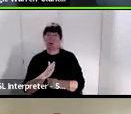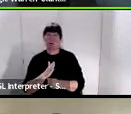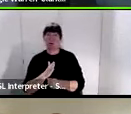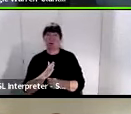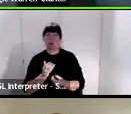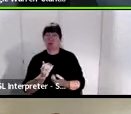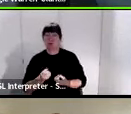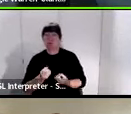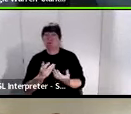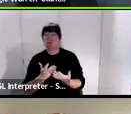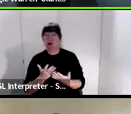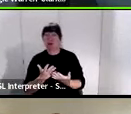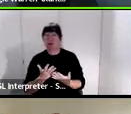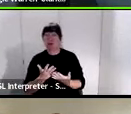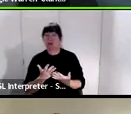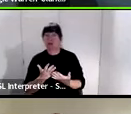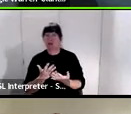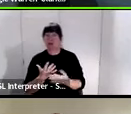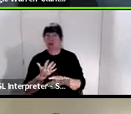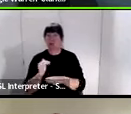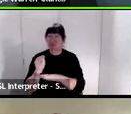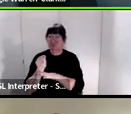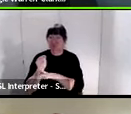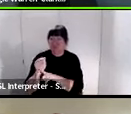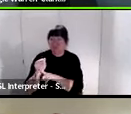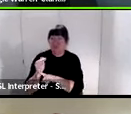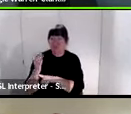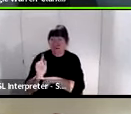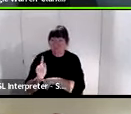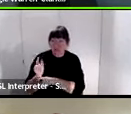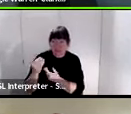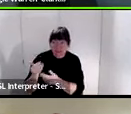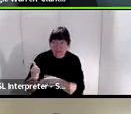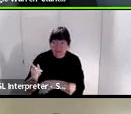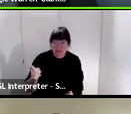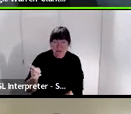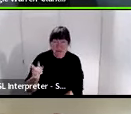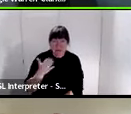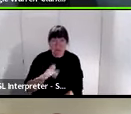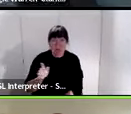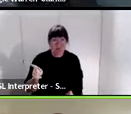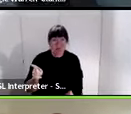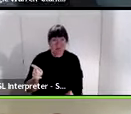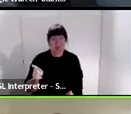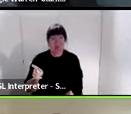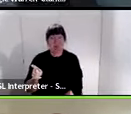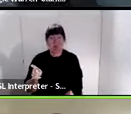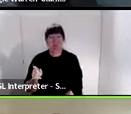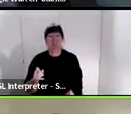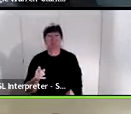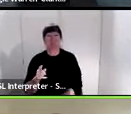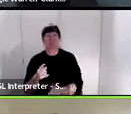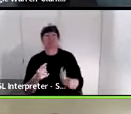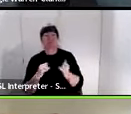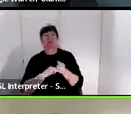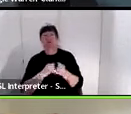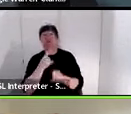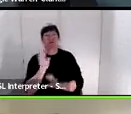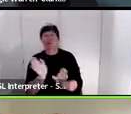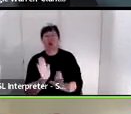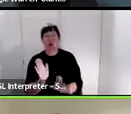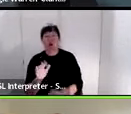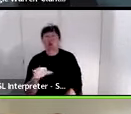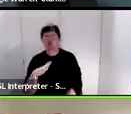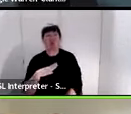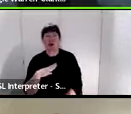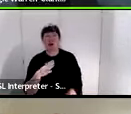give you a 5-minute prompt to say how long we've been in the meeting? No, I should be fine. I may not need